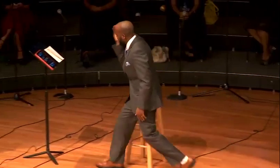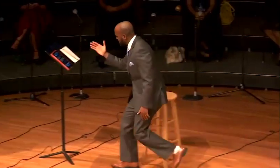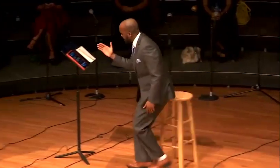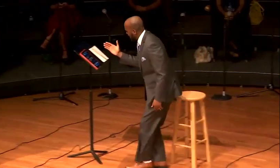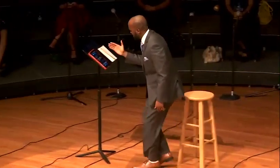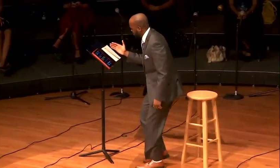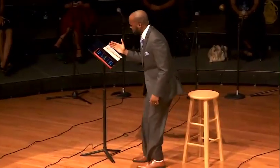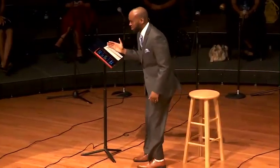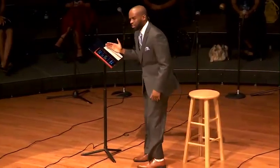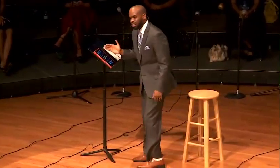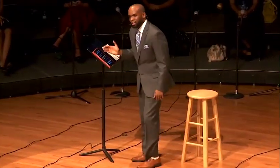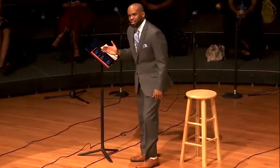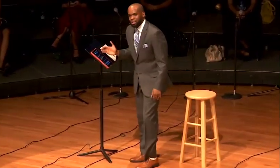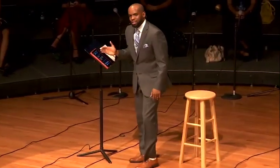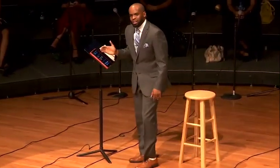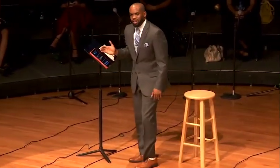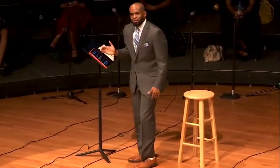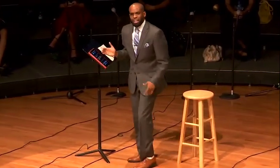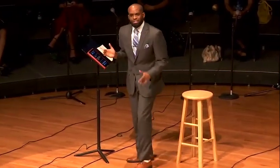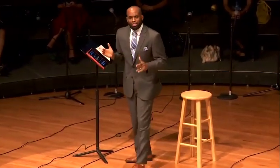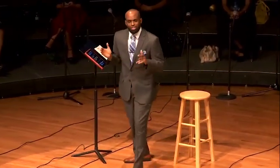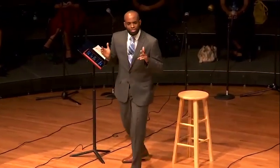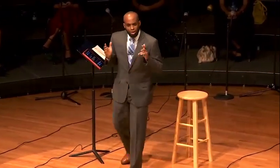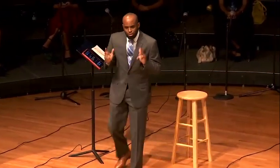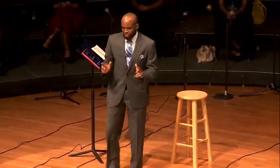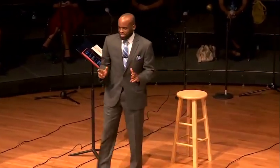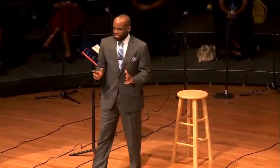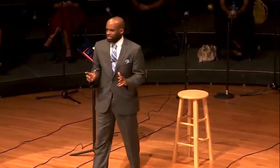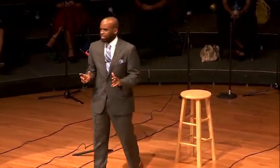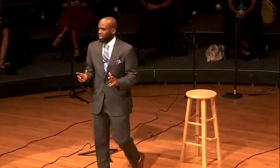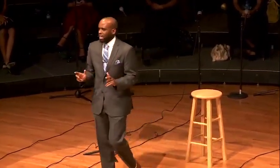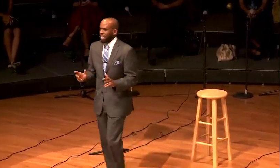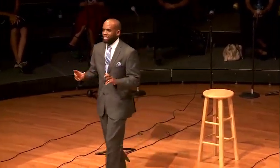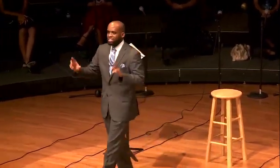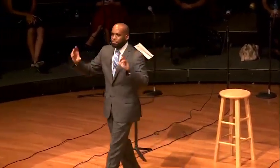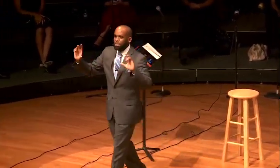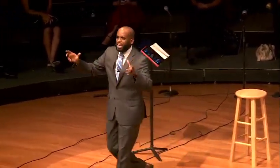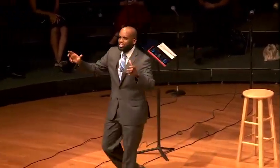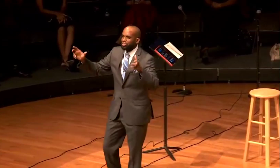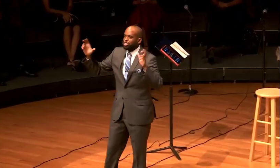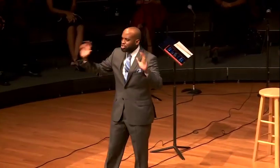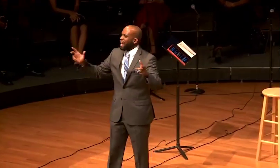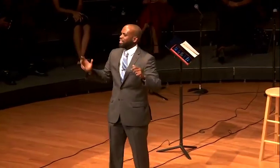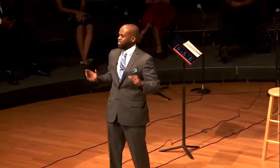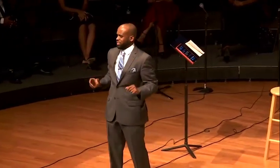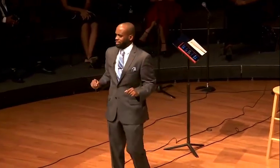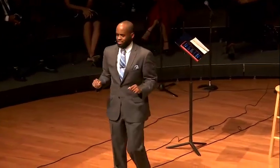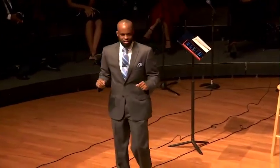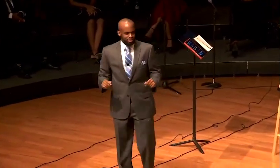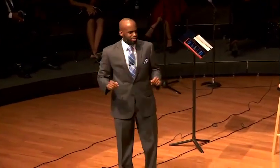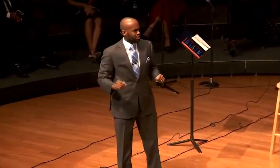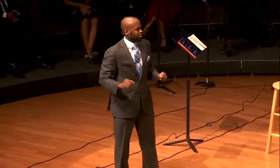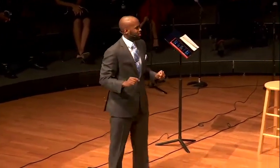The text says that the service is the major